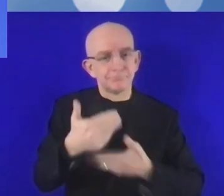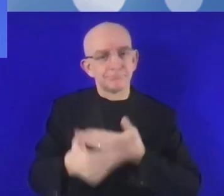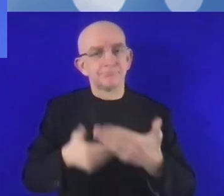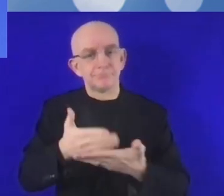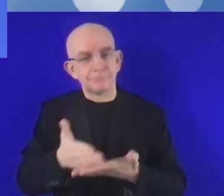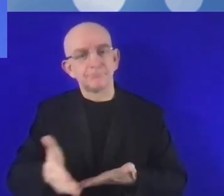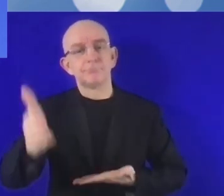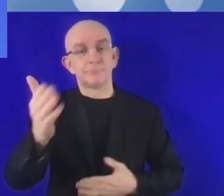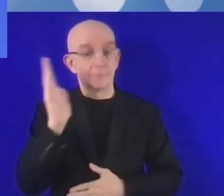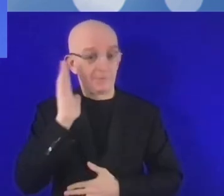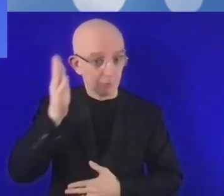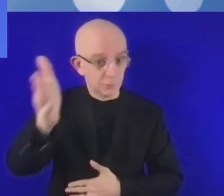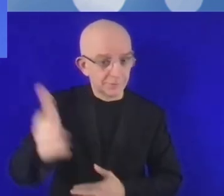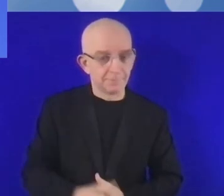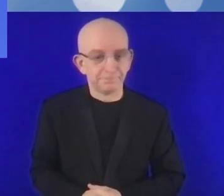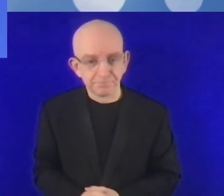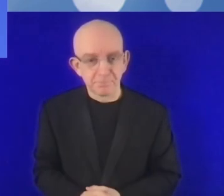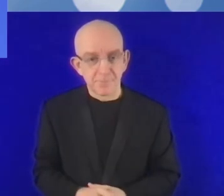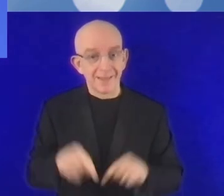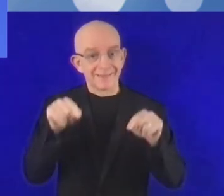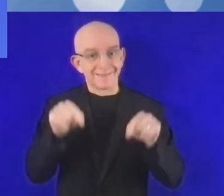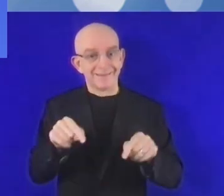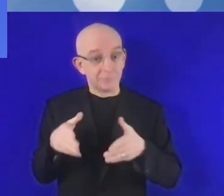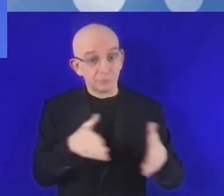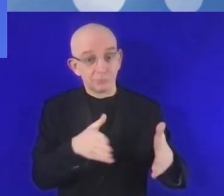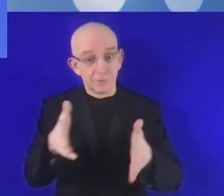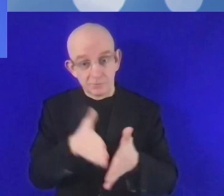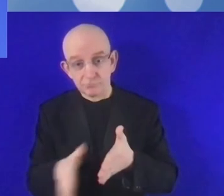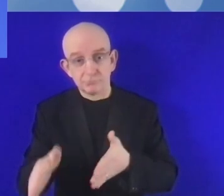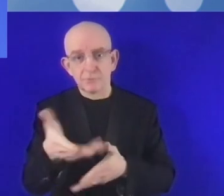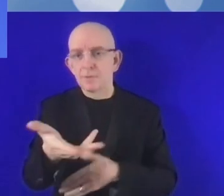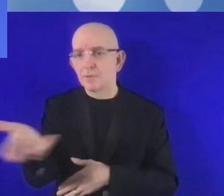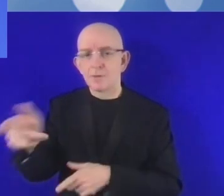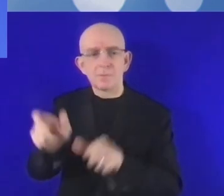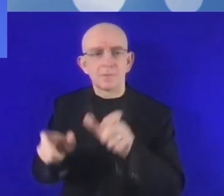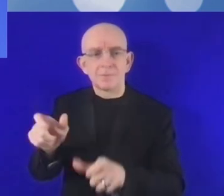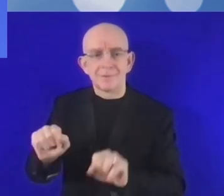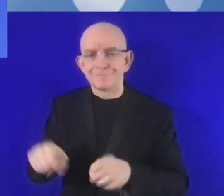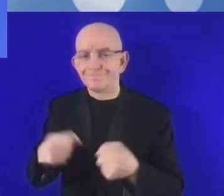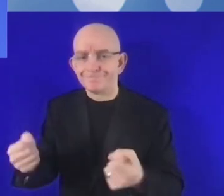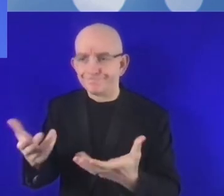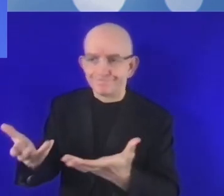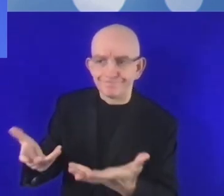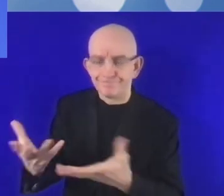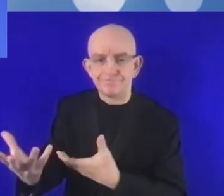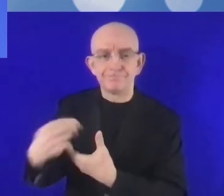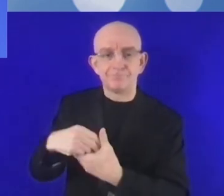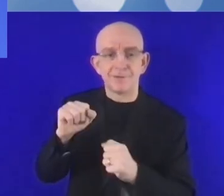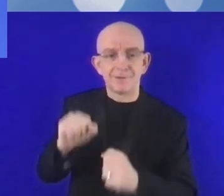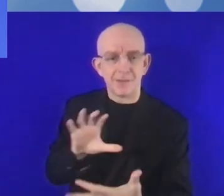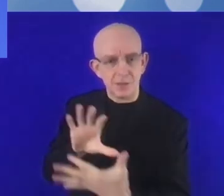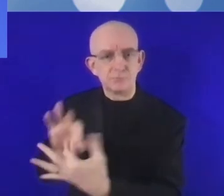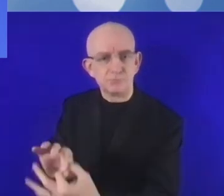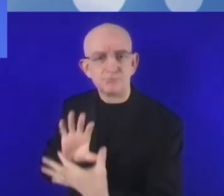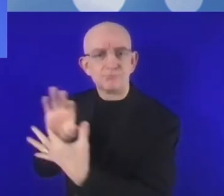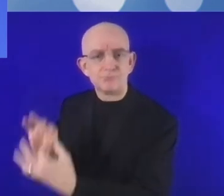make a concrete impact. The United Nations remains fully committed to working for a better